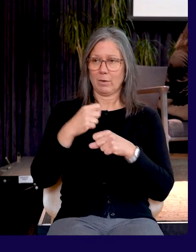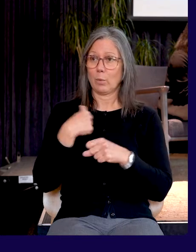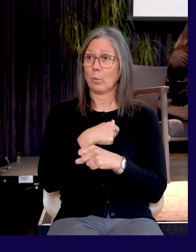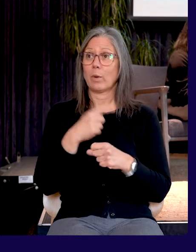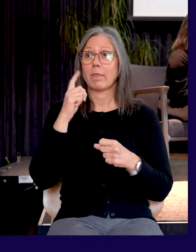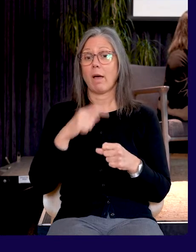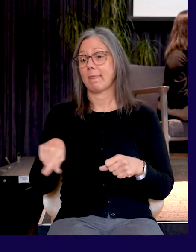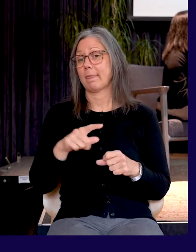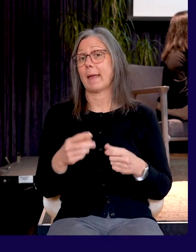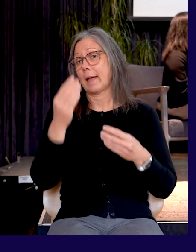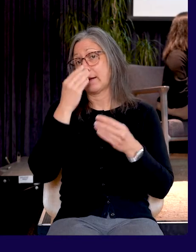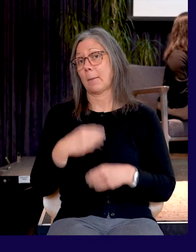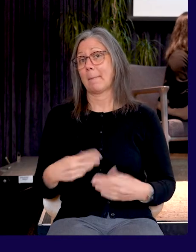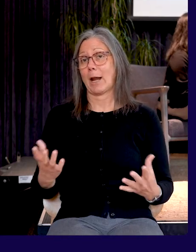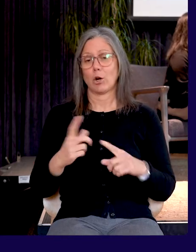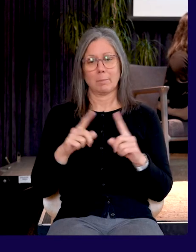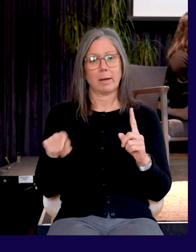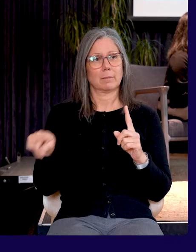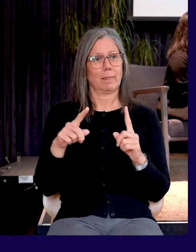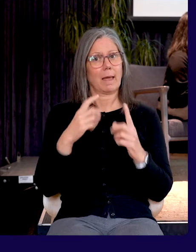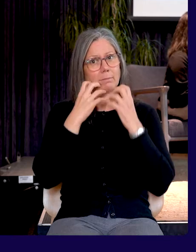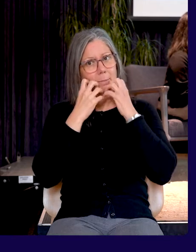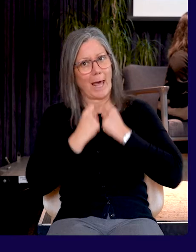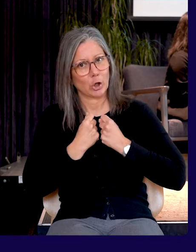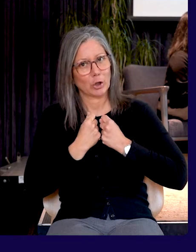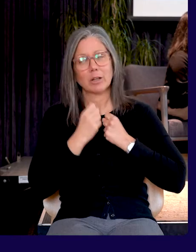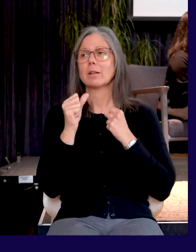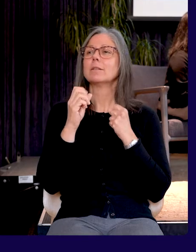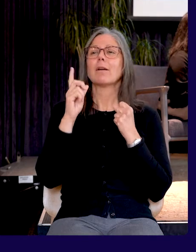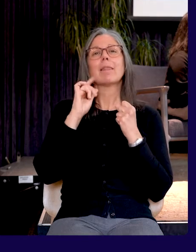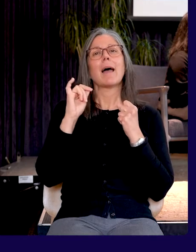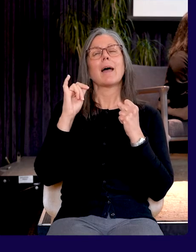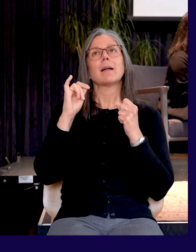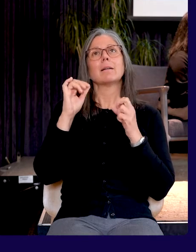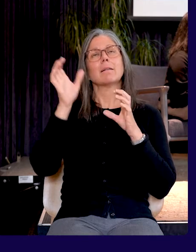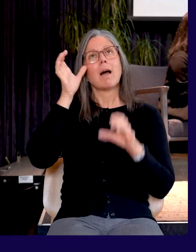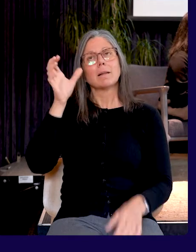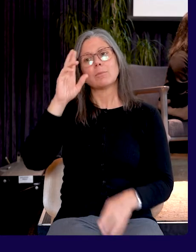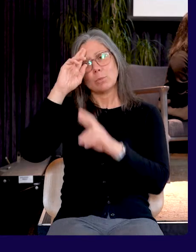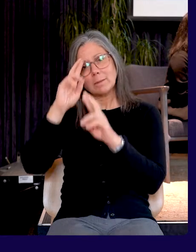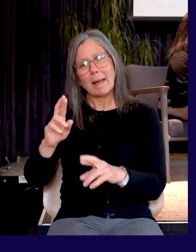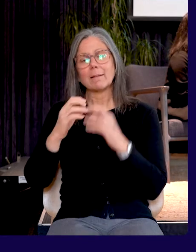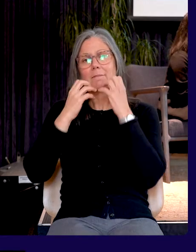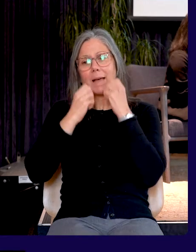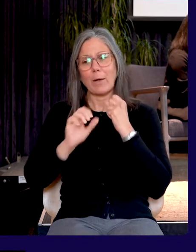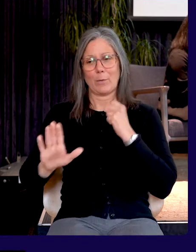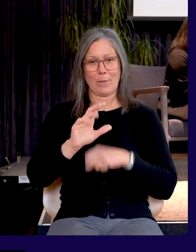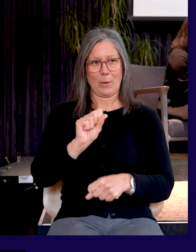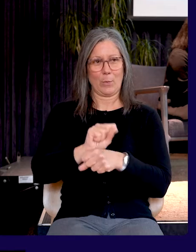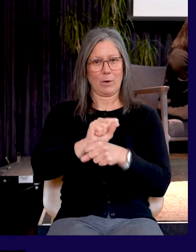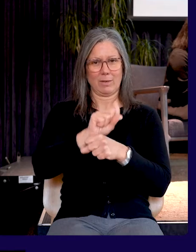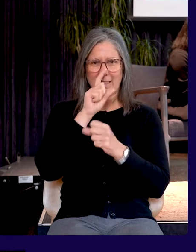didn't matter, and I think we all know now they did. So I think that just that notion of respect and valuing the work is